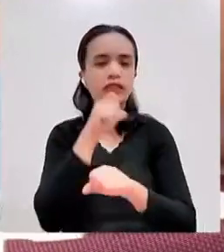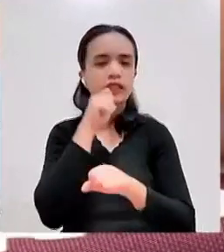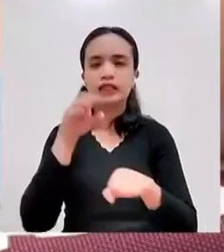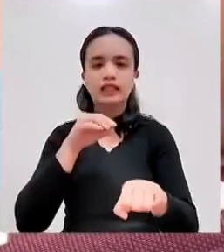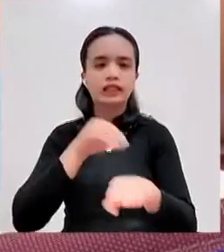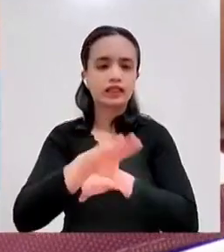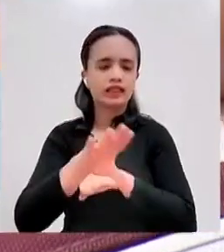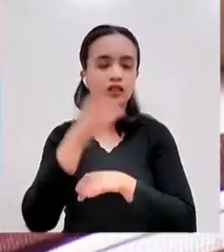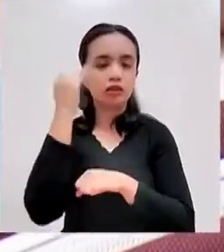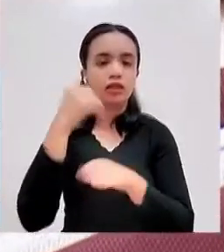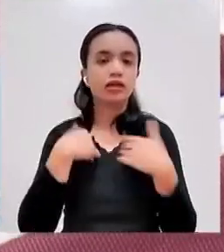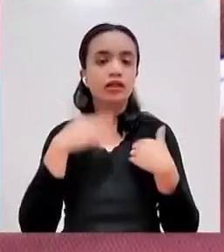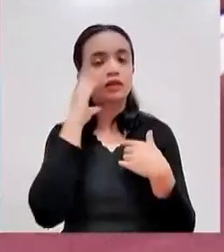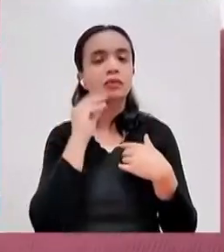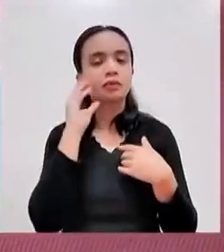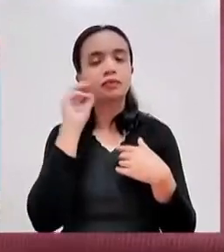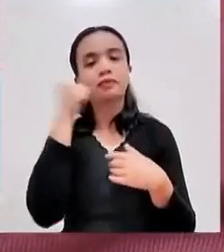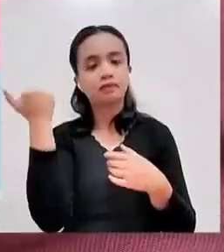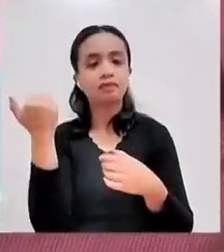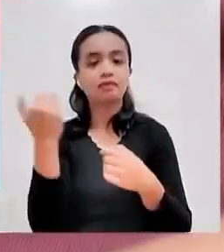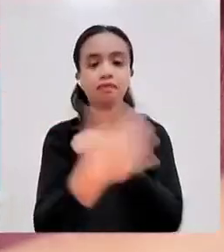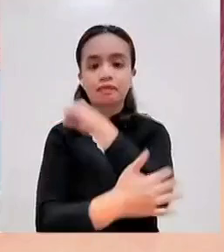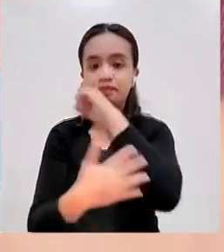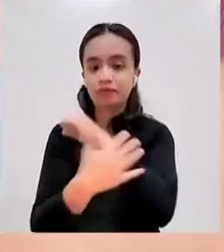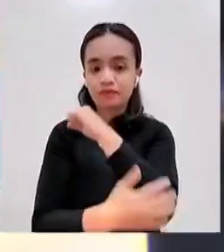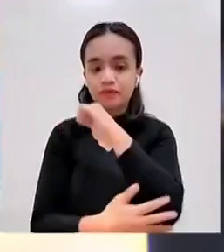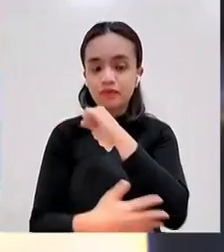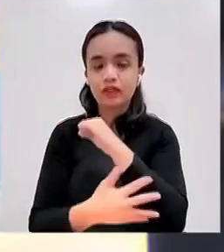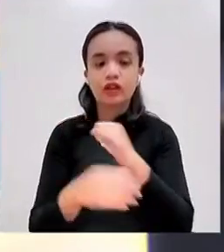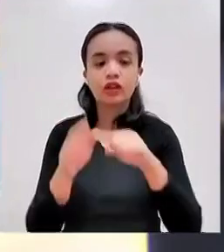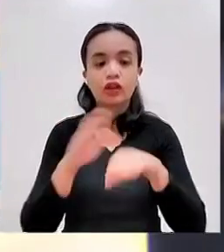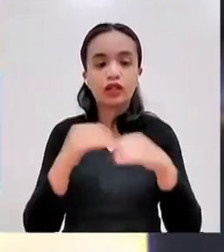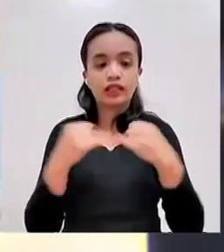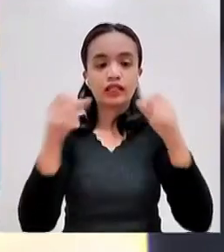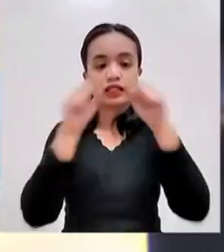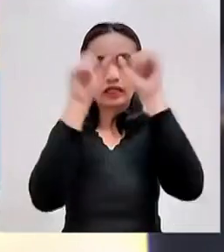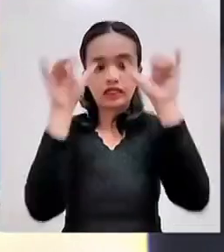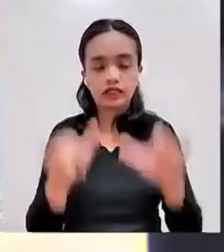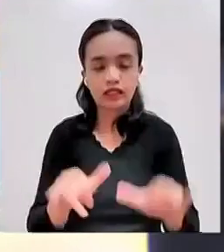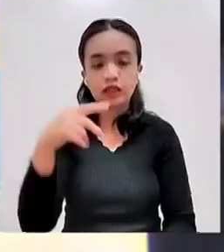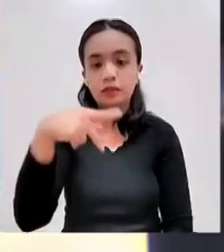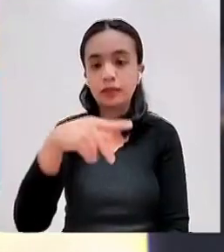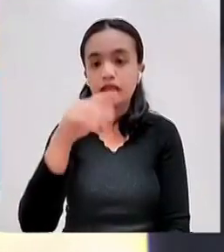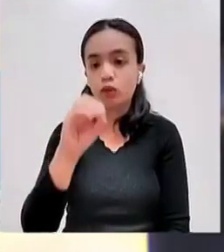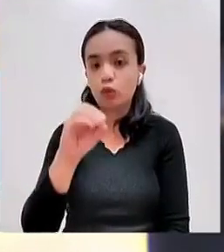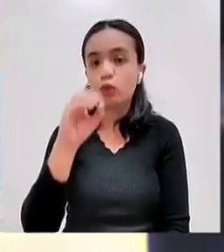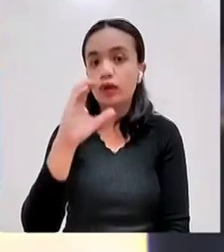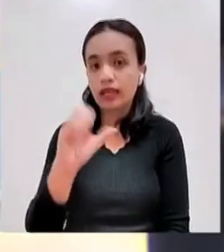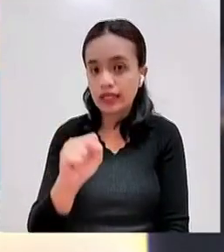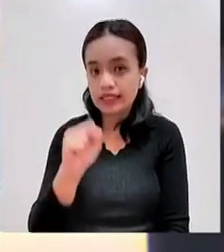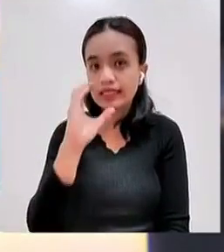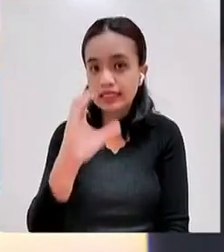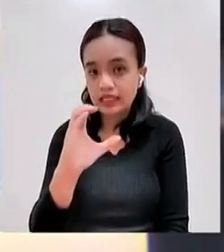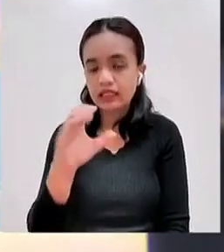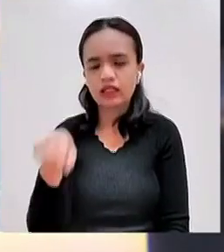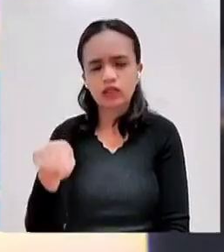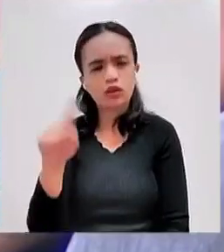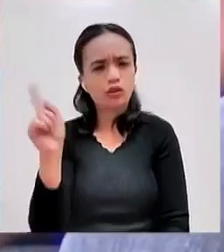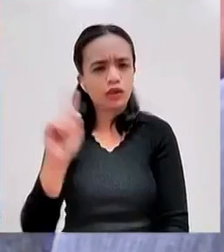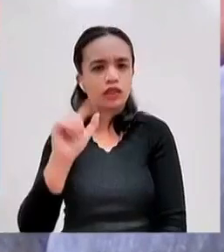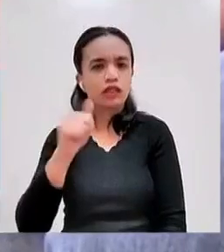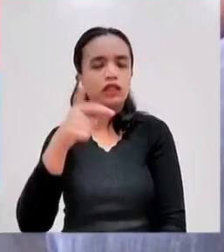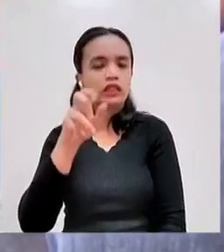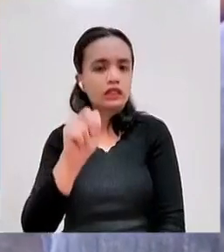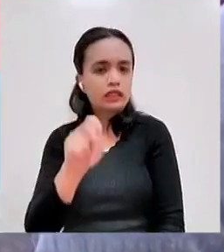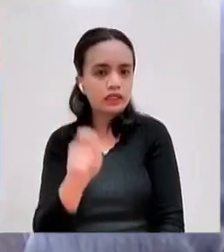other countries. Pacific Online Systems Corporation, or POSC, the exclusive agent for the one-year test run of